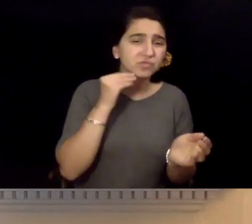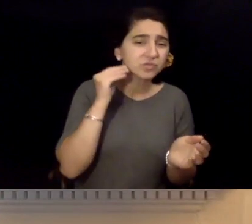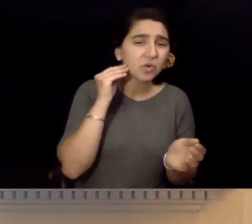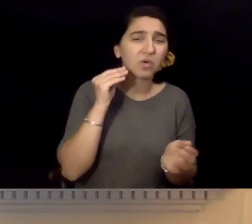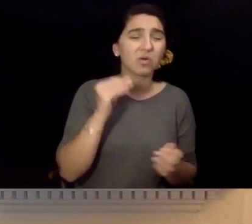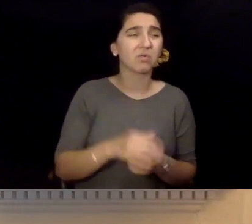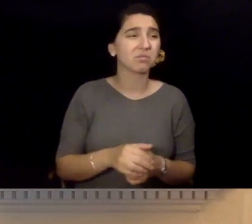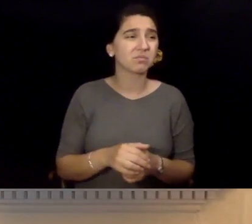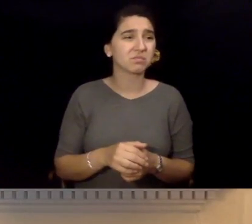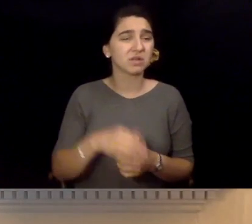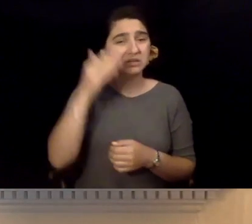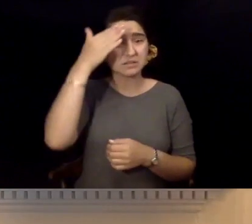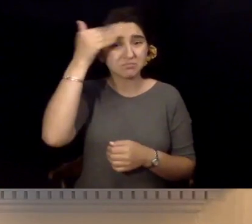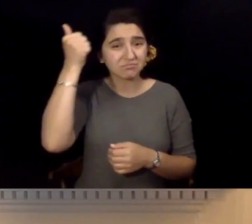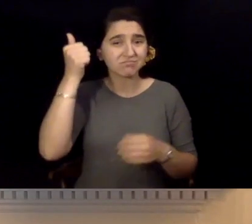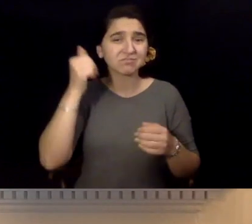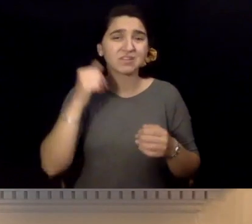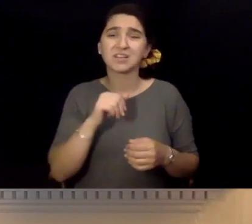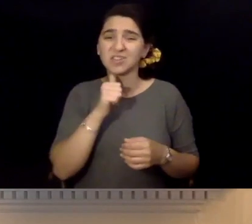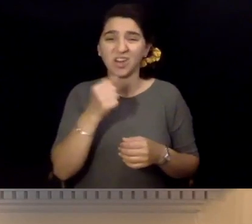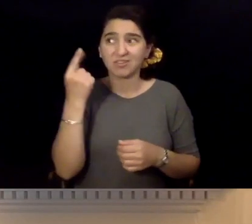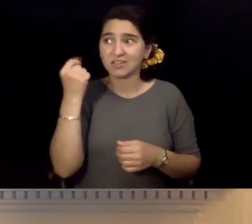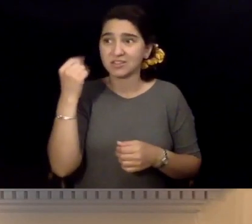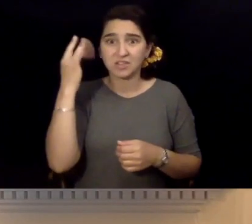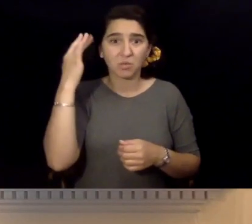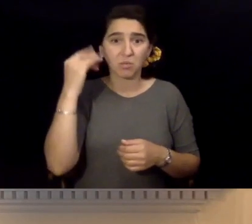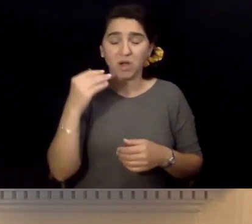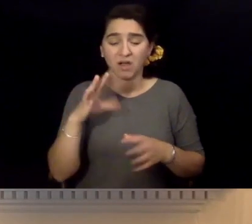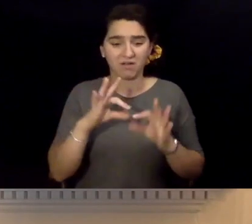who cannot understand the absence of their loved ones.